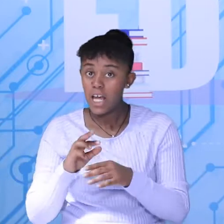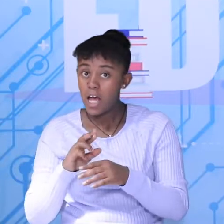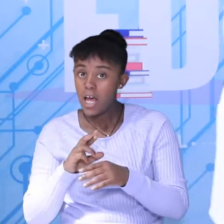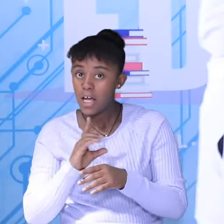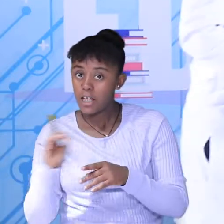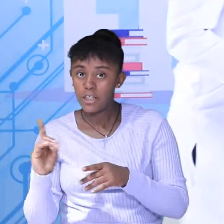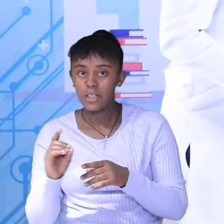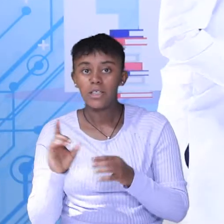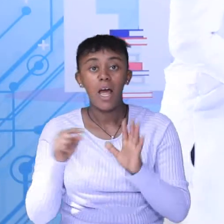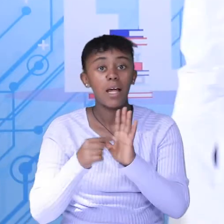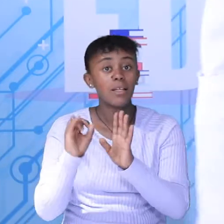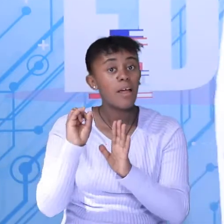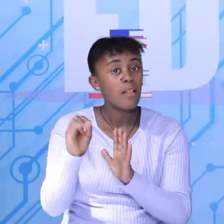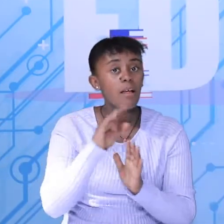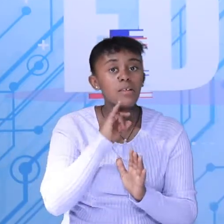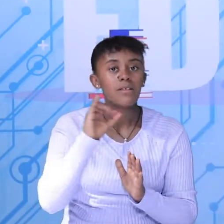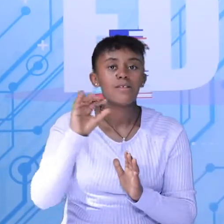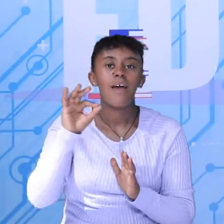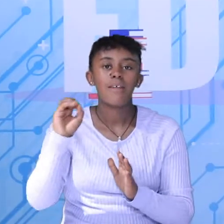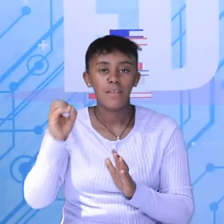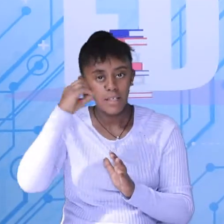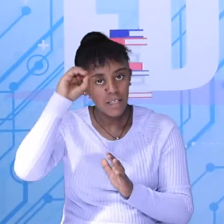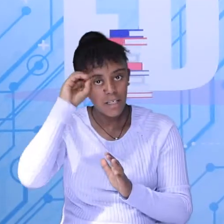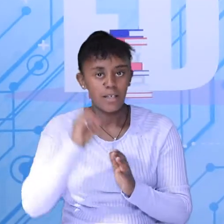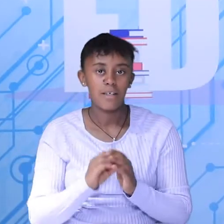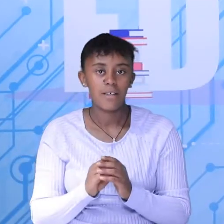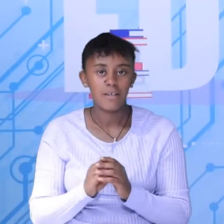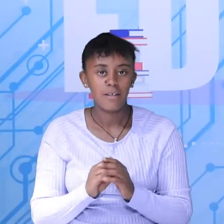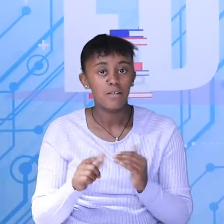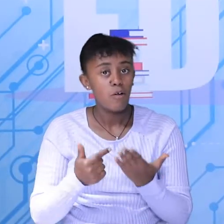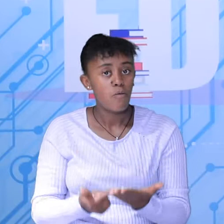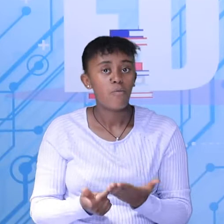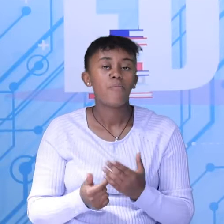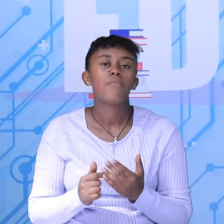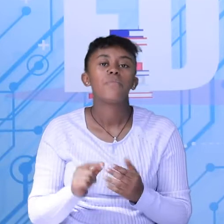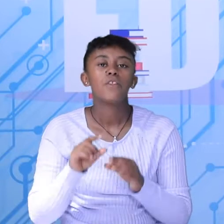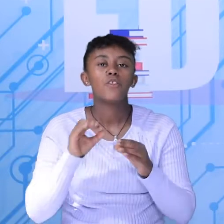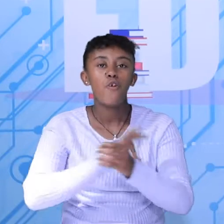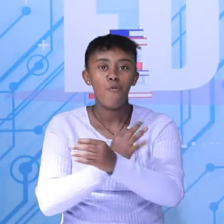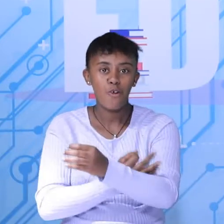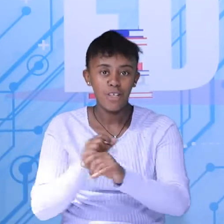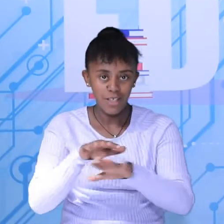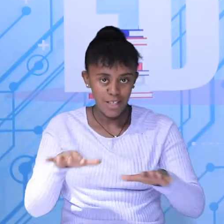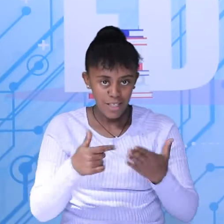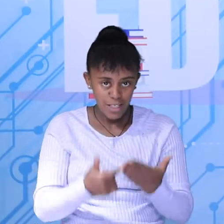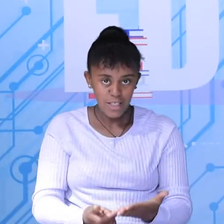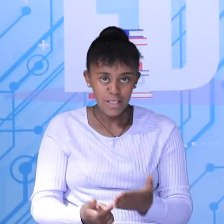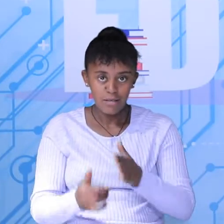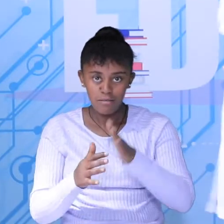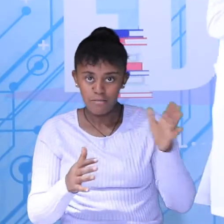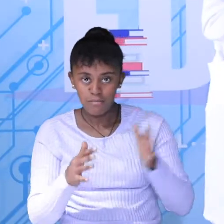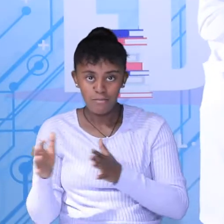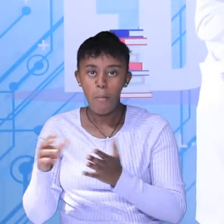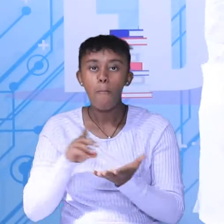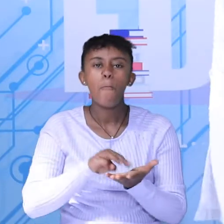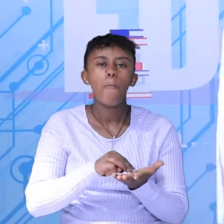the angle theta is 90 degree, 90 degree. Therefore, the force exerted here and here are